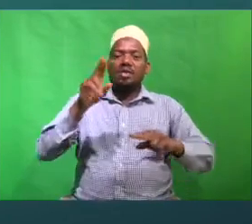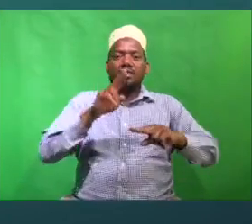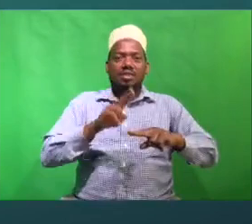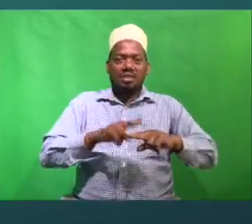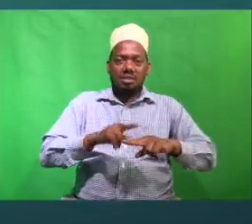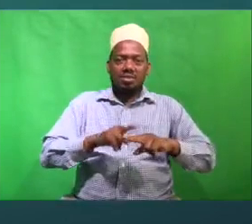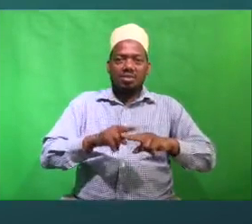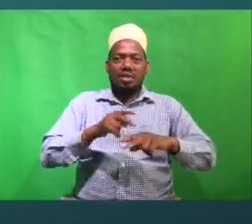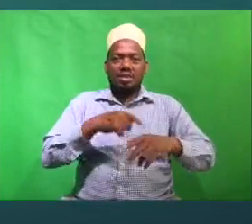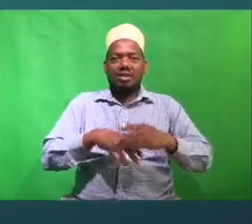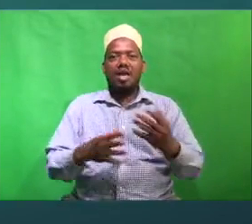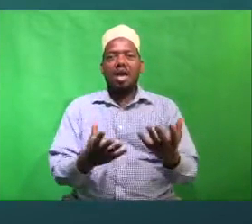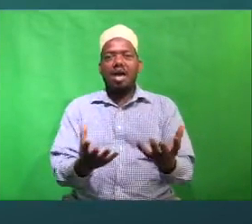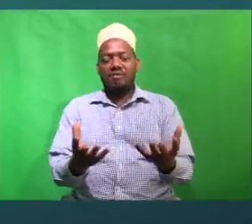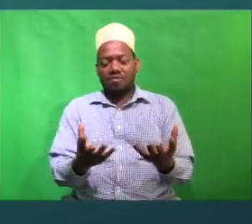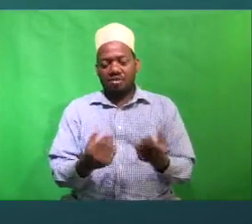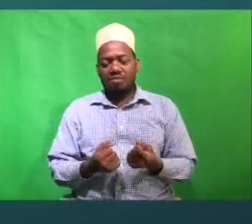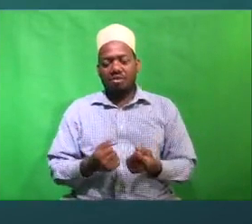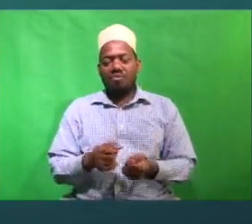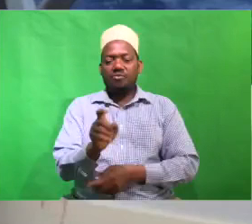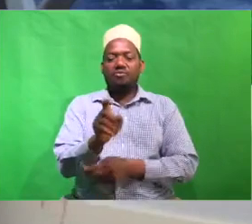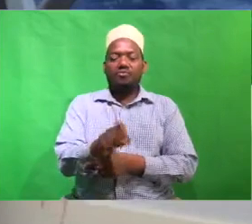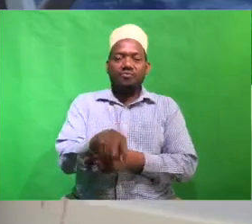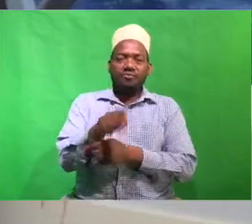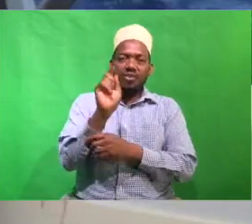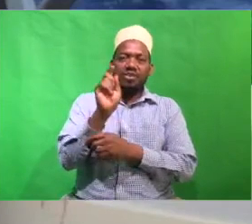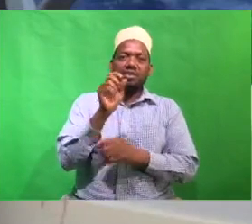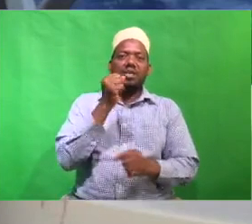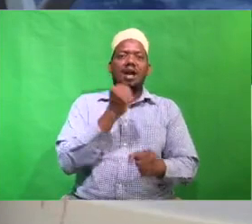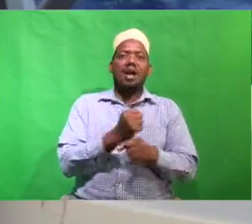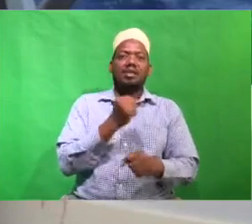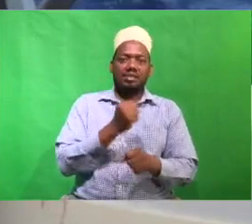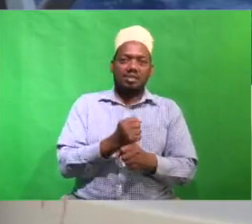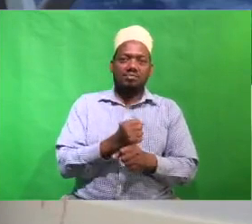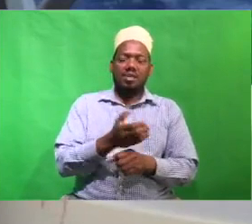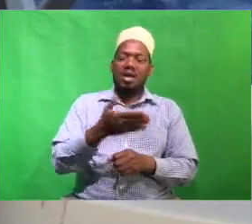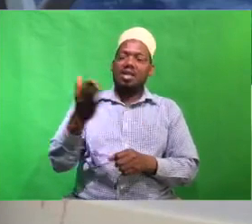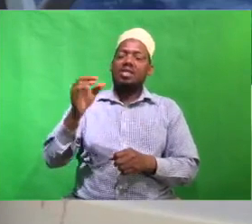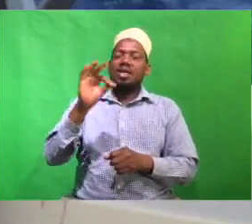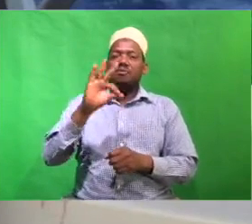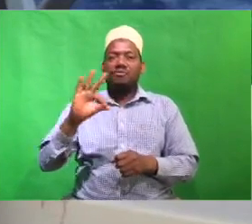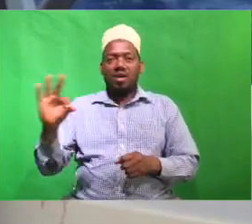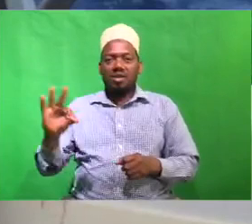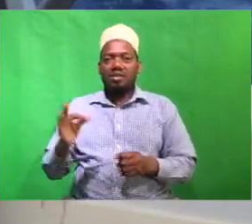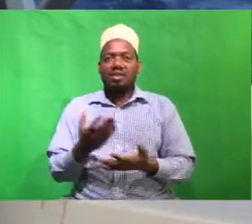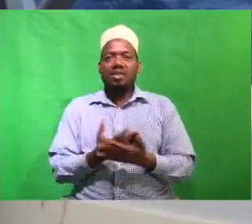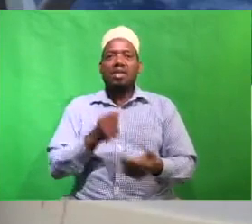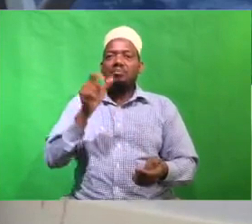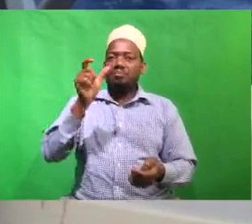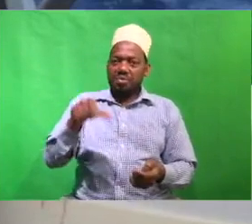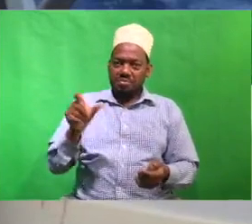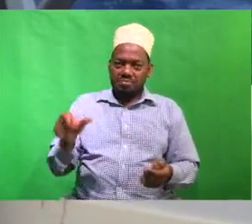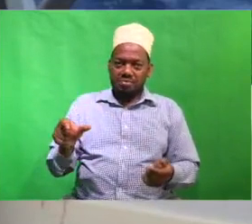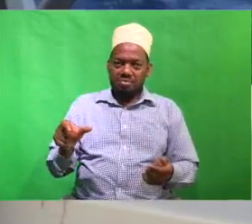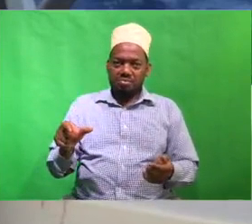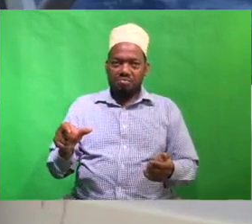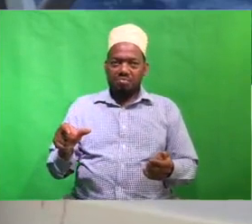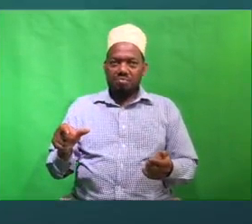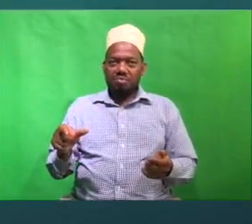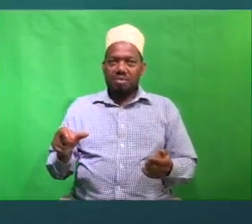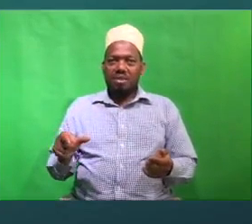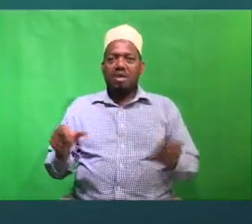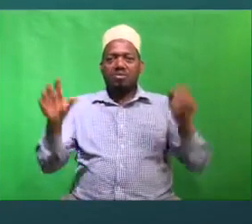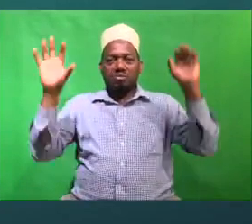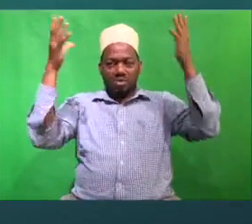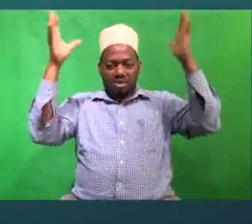water bodies are available for fishing activities. That is another factors which make the people to